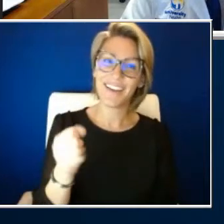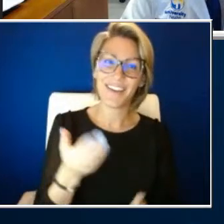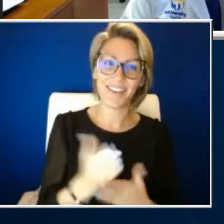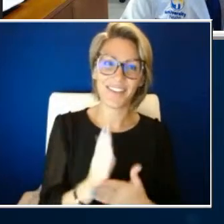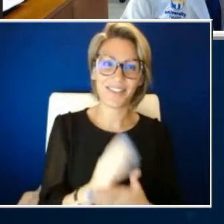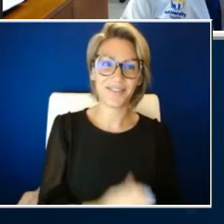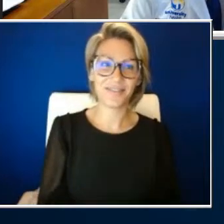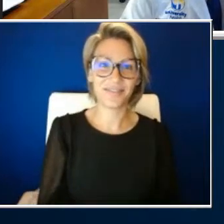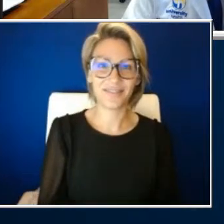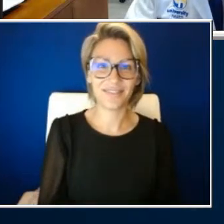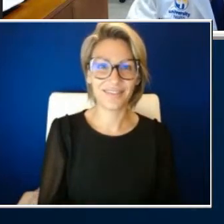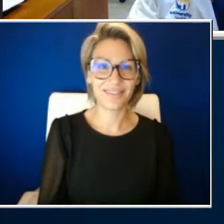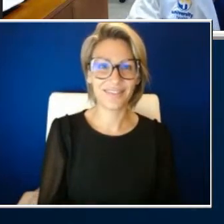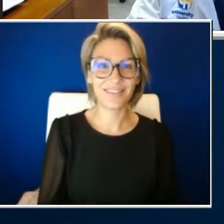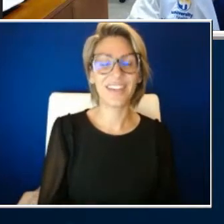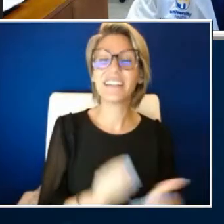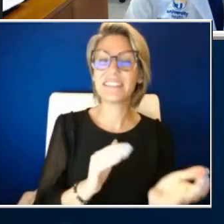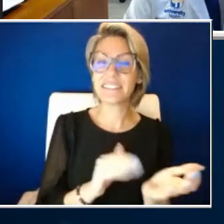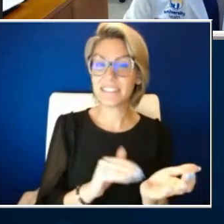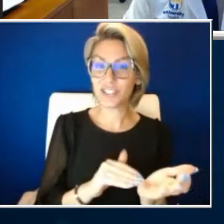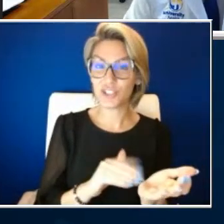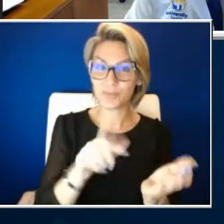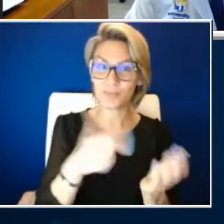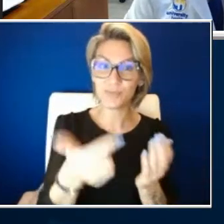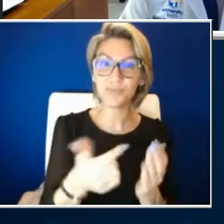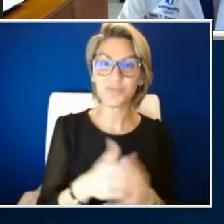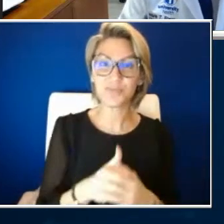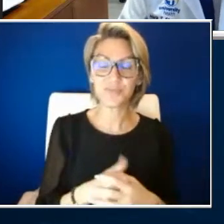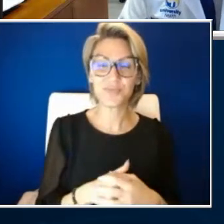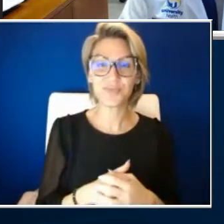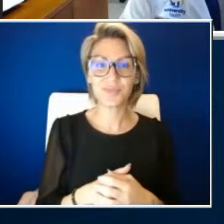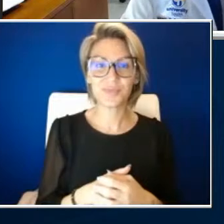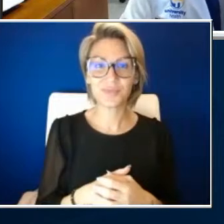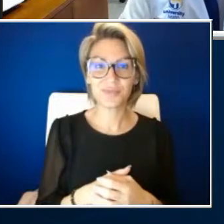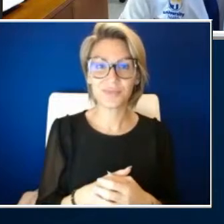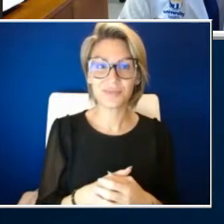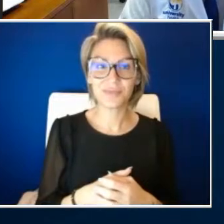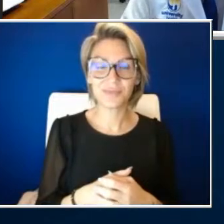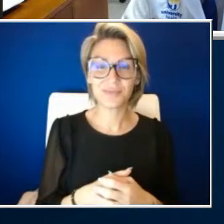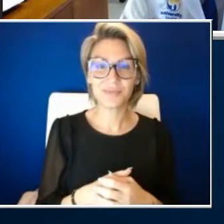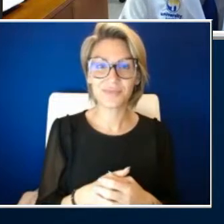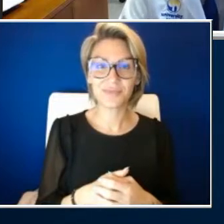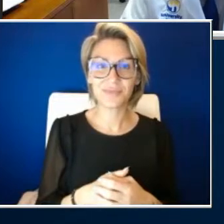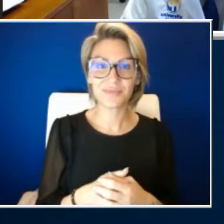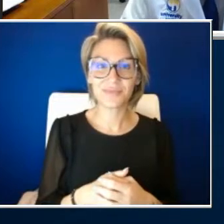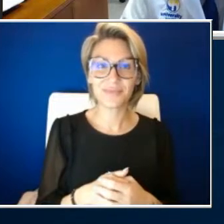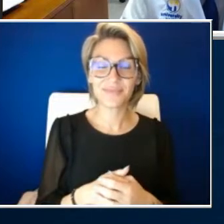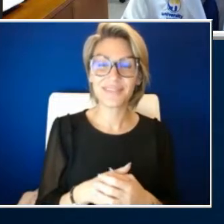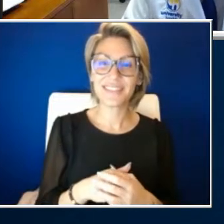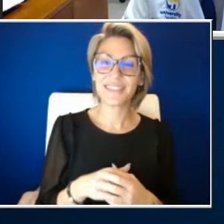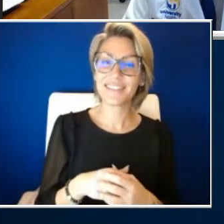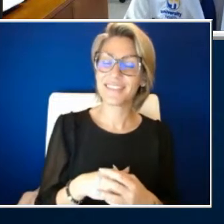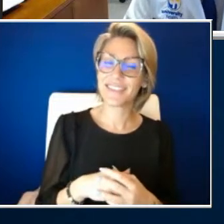Dr. Sri Dadaputi, the Chief Medical Officer for University of Kansas Health System in Topeka.